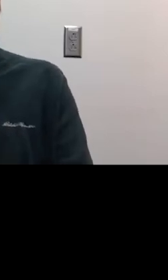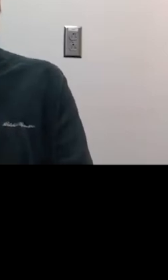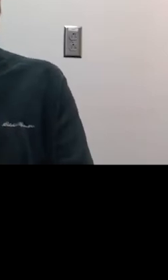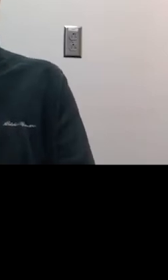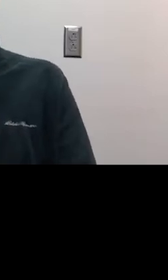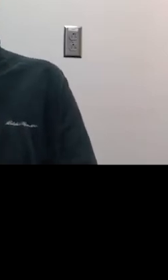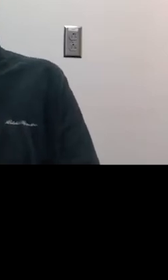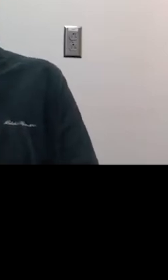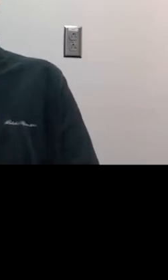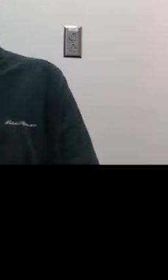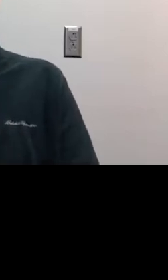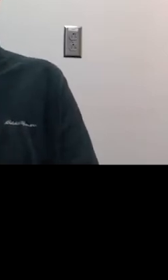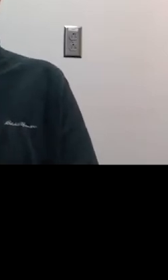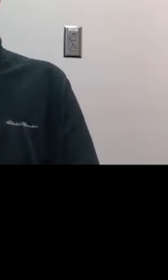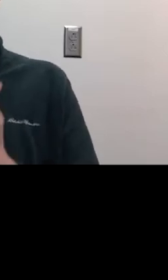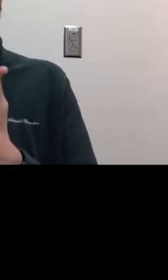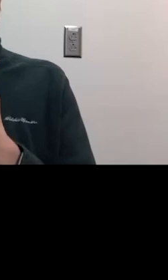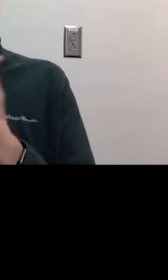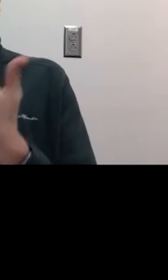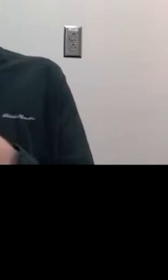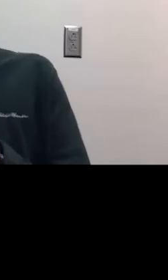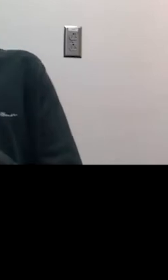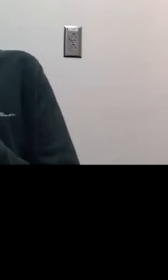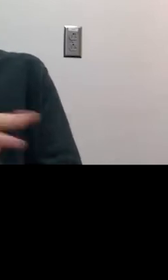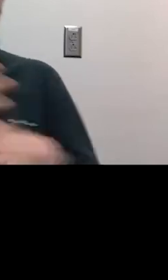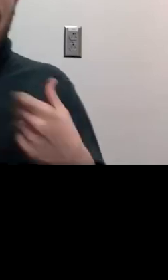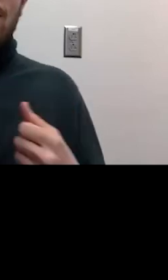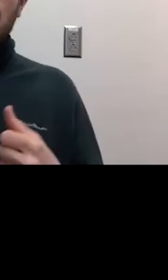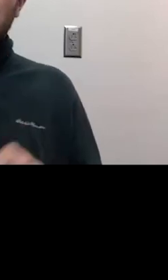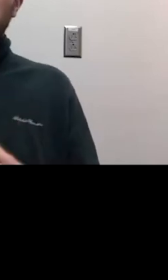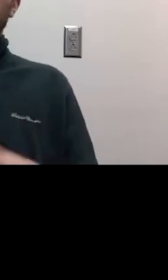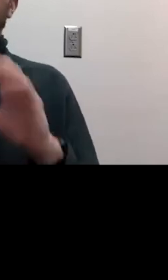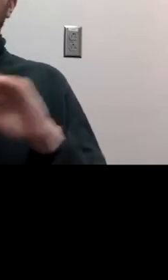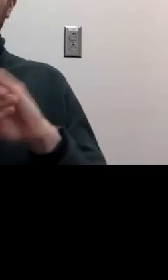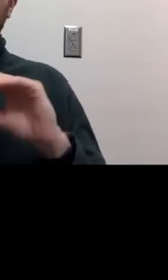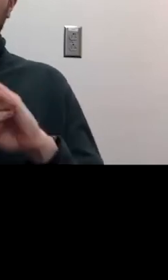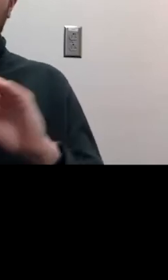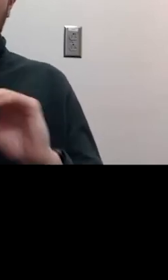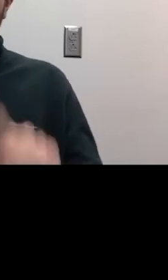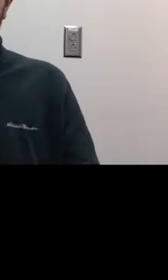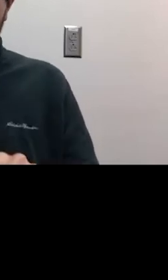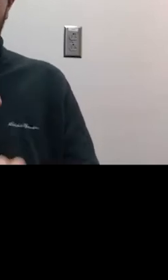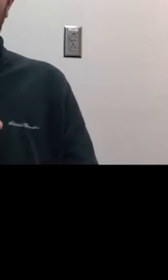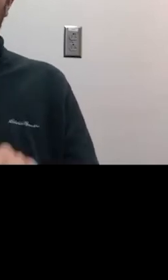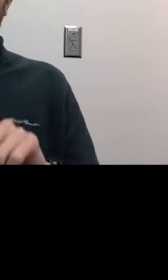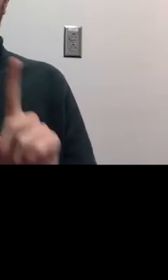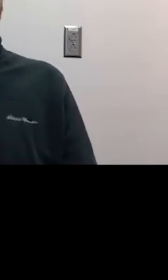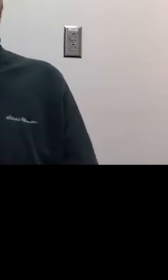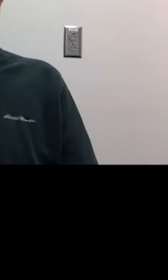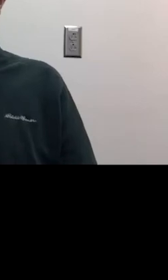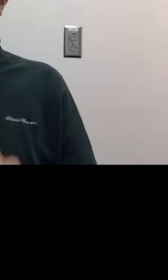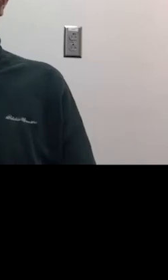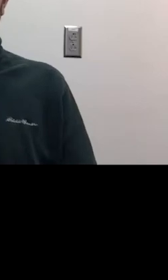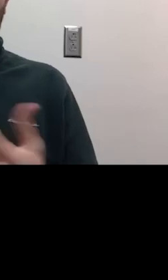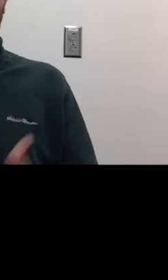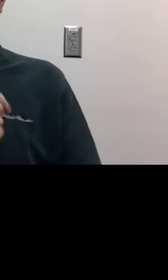pathways that might be influencing health. So that was a very long answer, Ellen, to your question. But in the first answer is what we hear